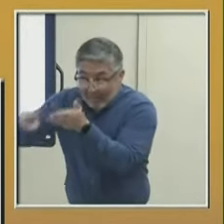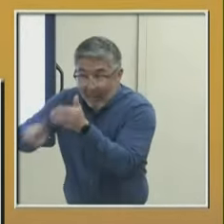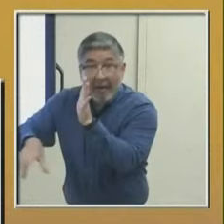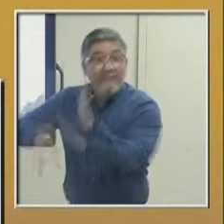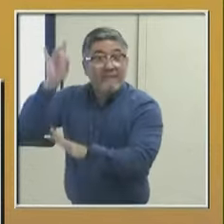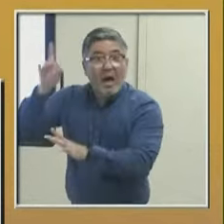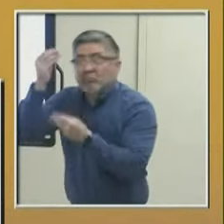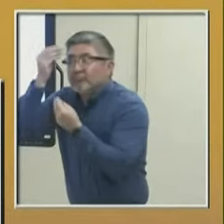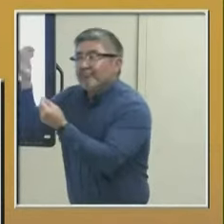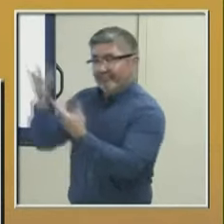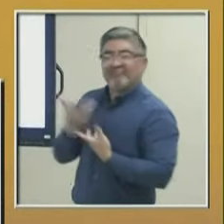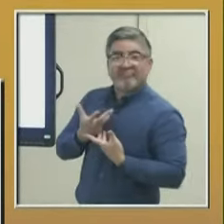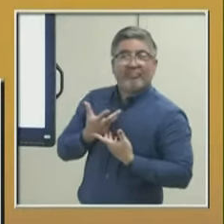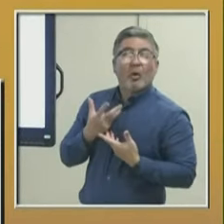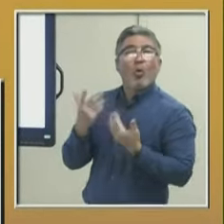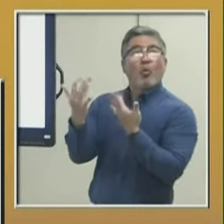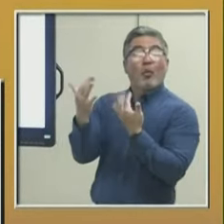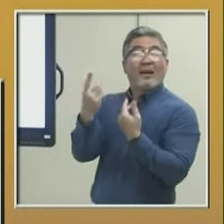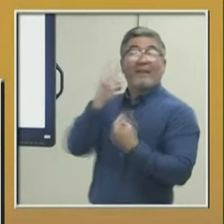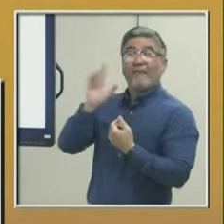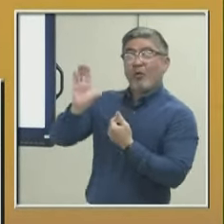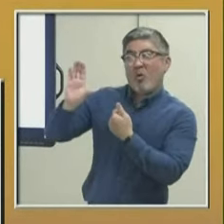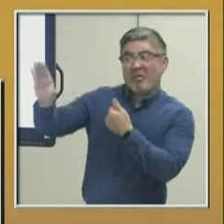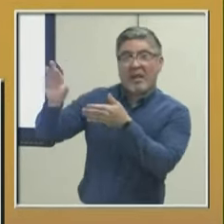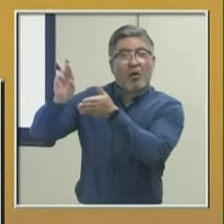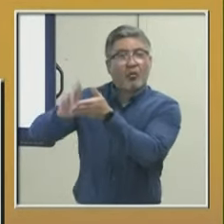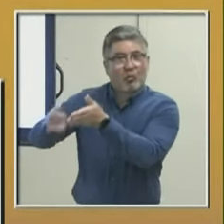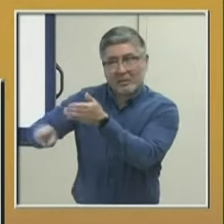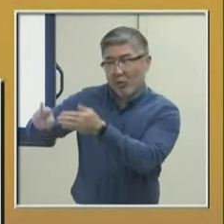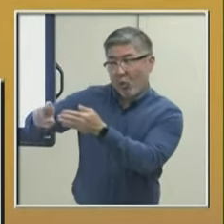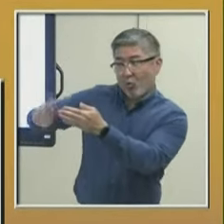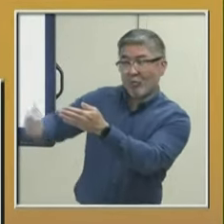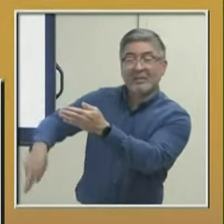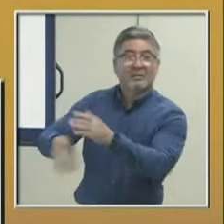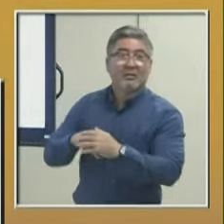to the release of their cause and origin investigation, but it does not have an